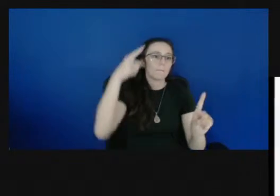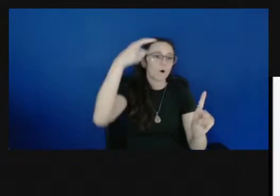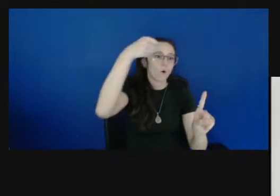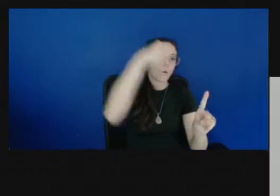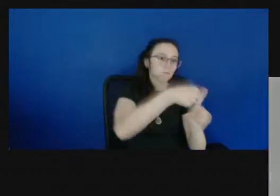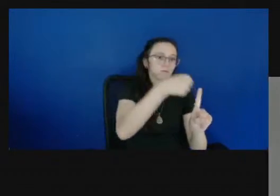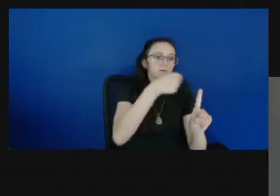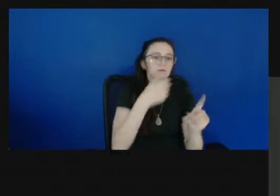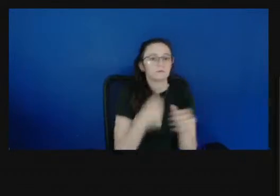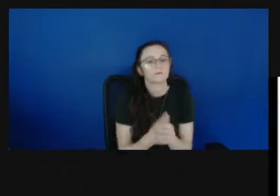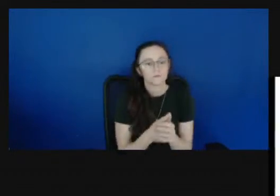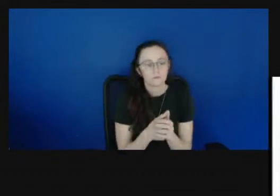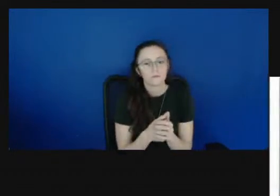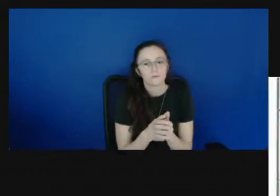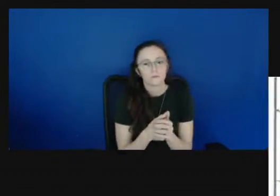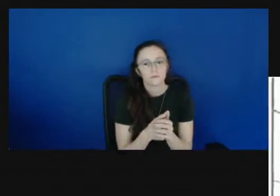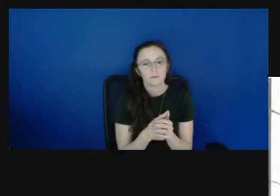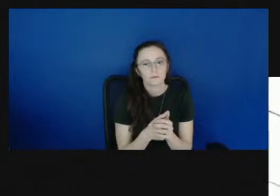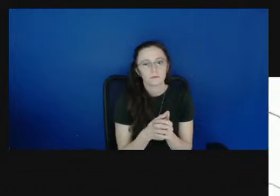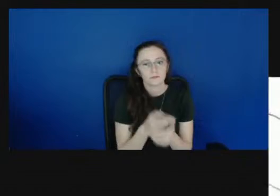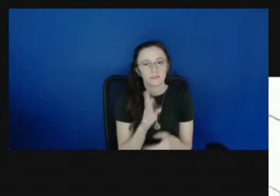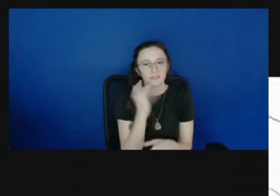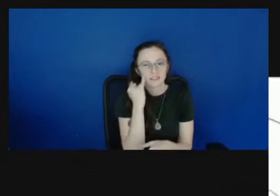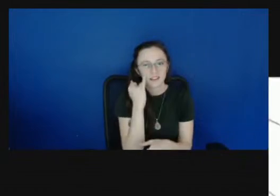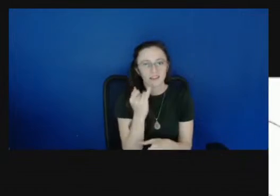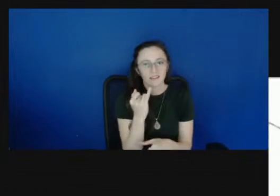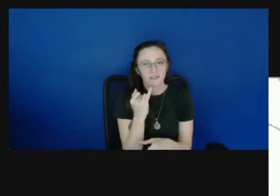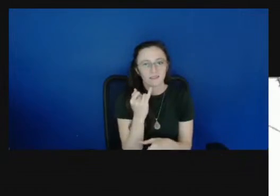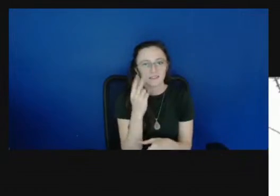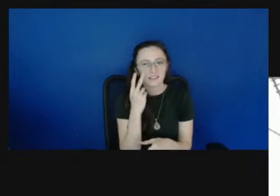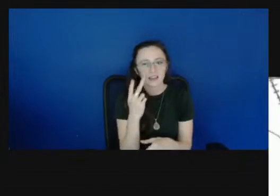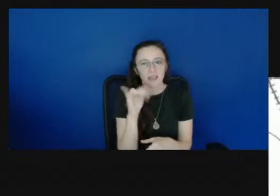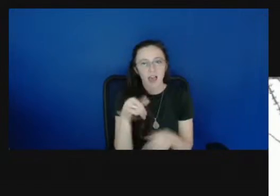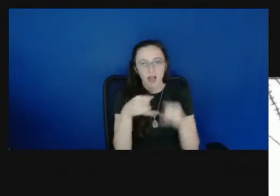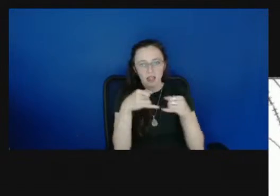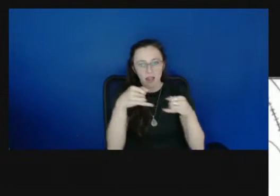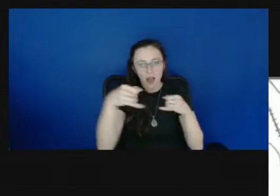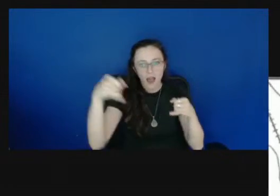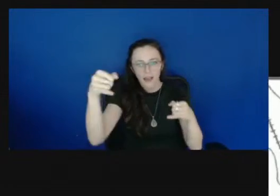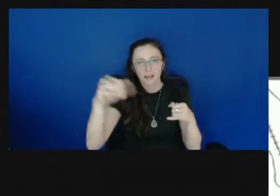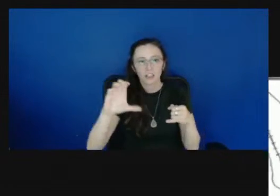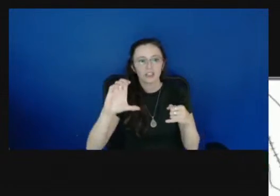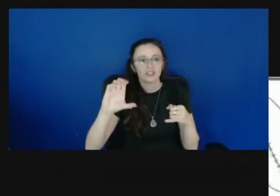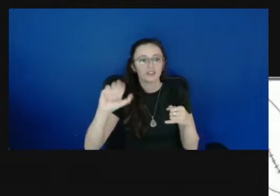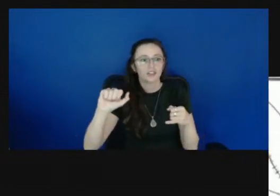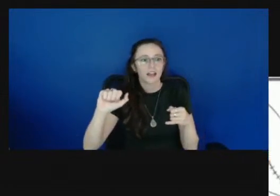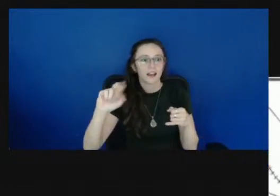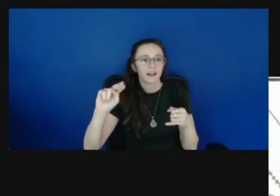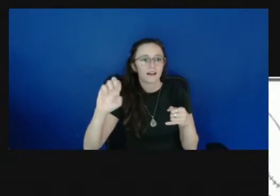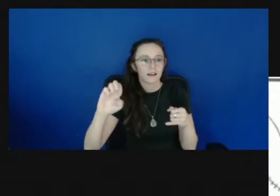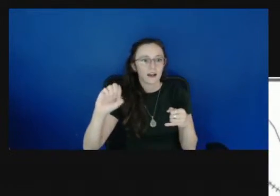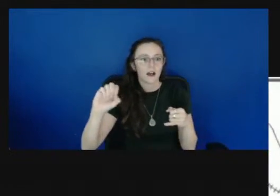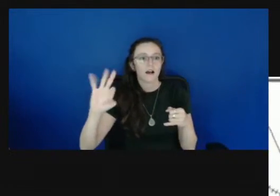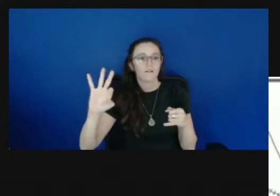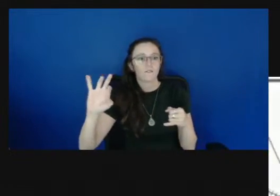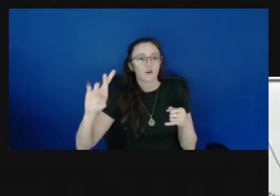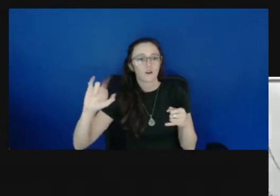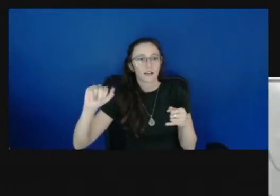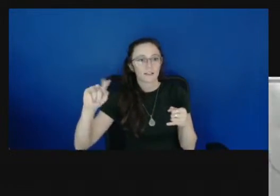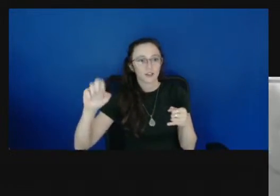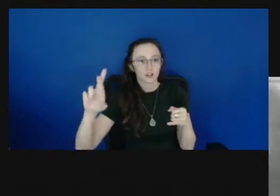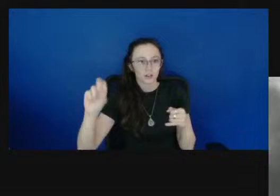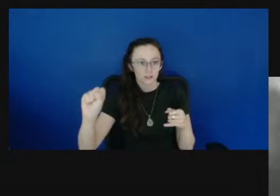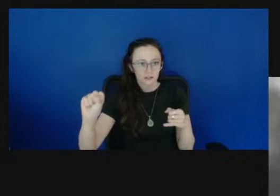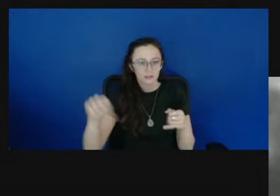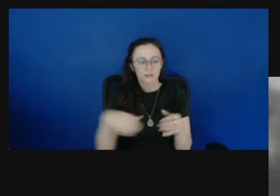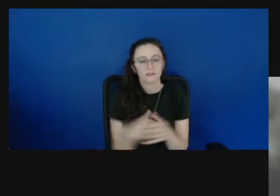followed this line of chain of craters to the east point and flowed out under the sea. The